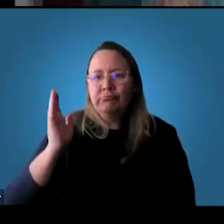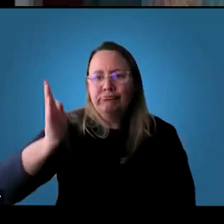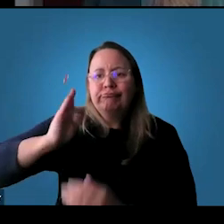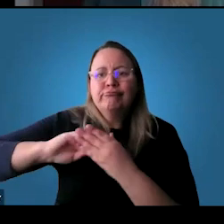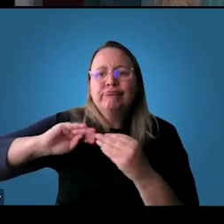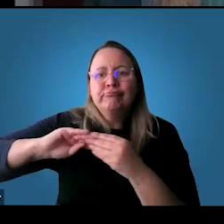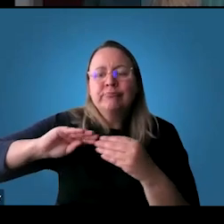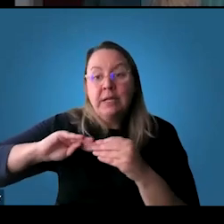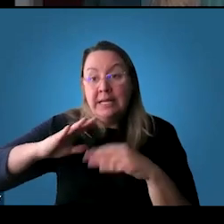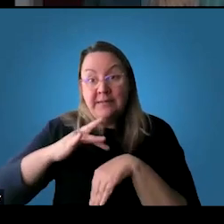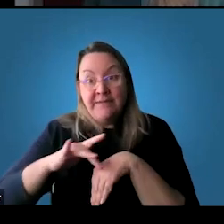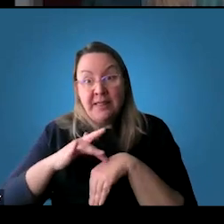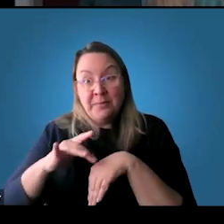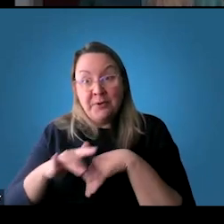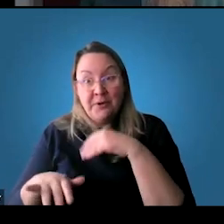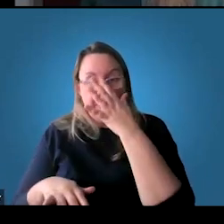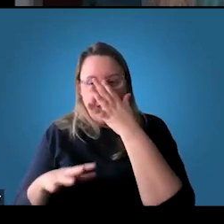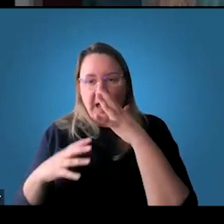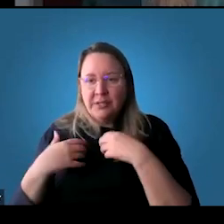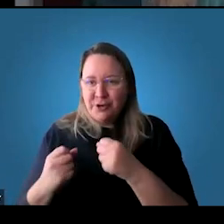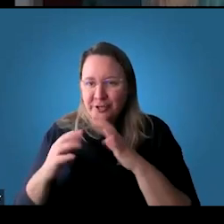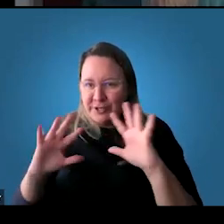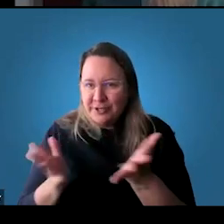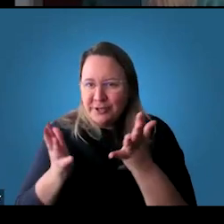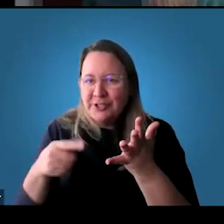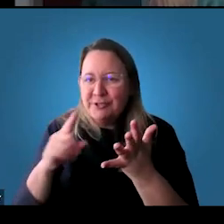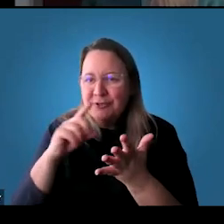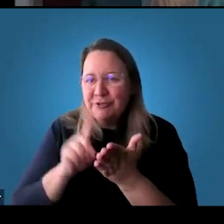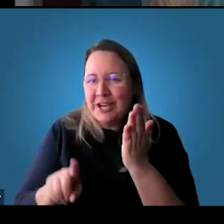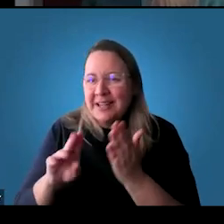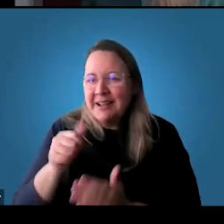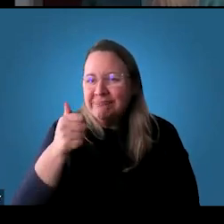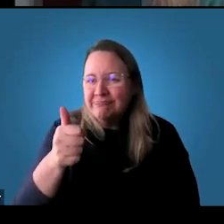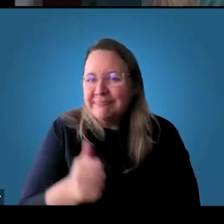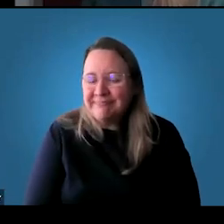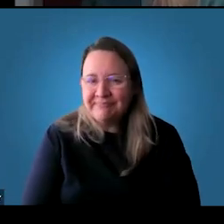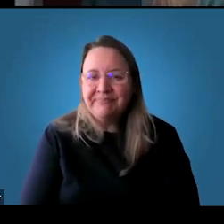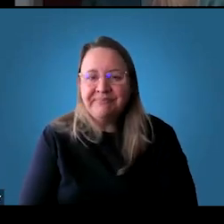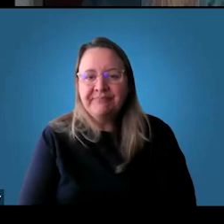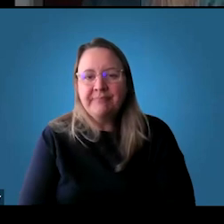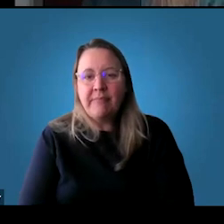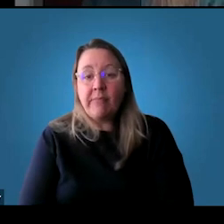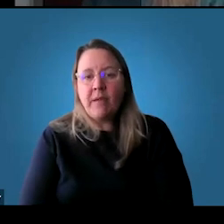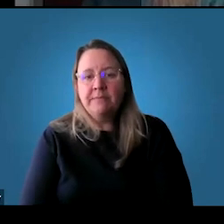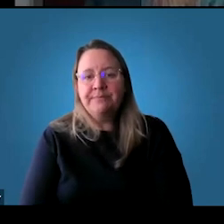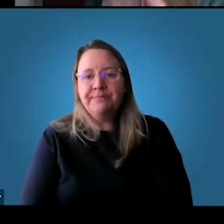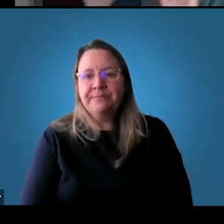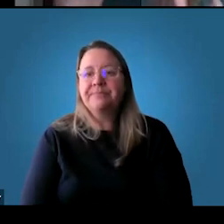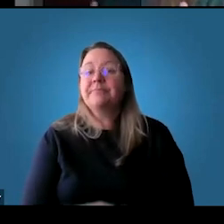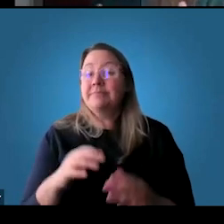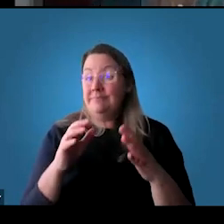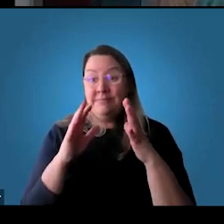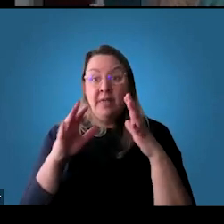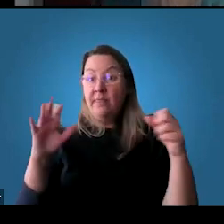conference is available. I strongly encourage you to check that out. And in fact, the Communications Network's